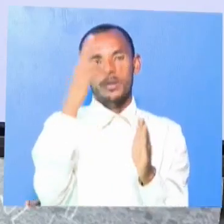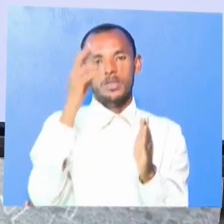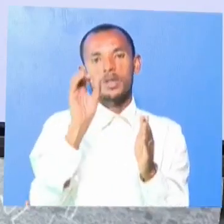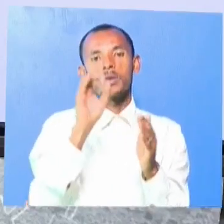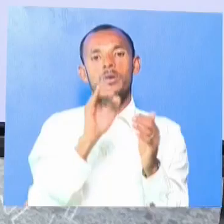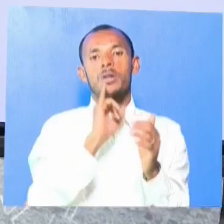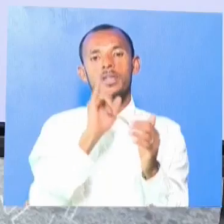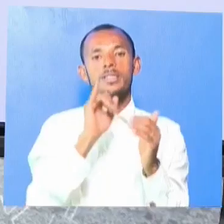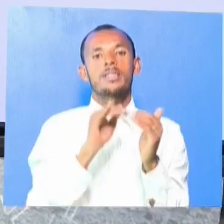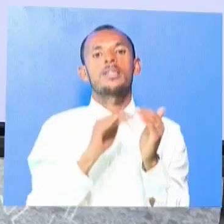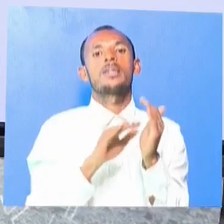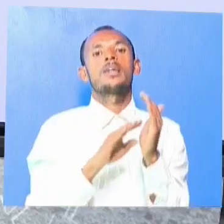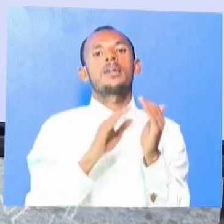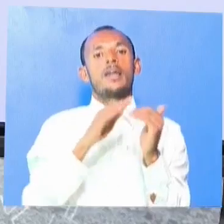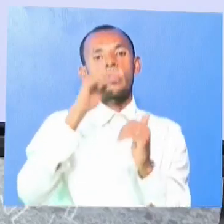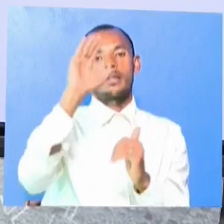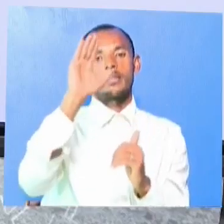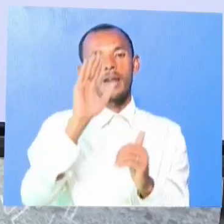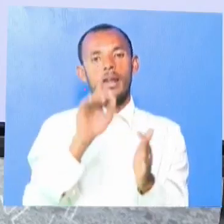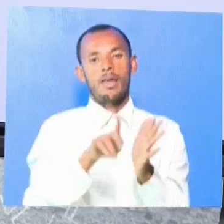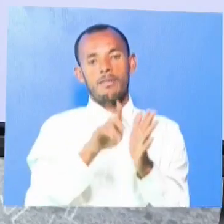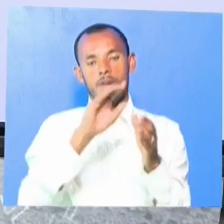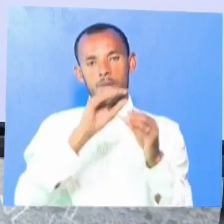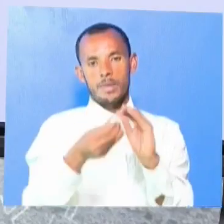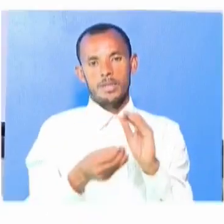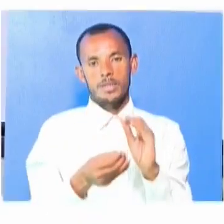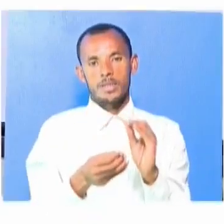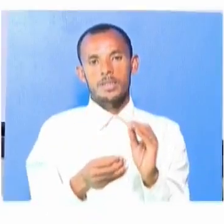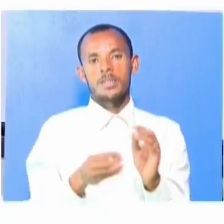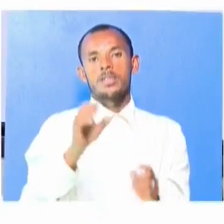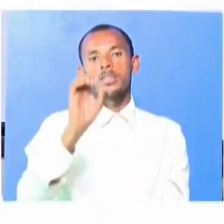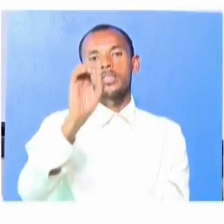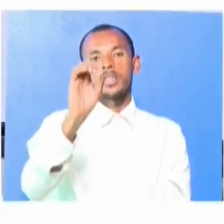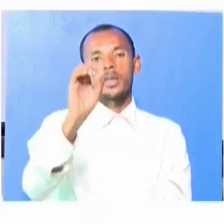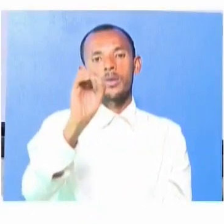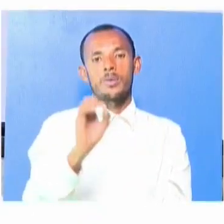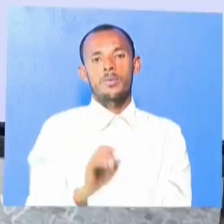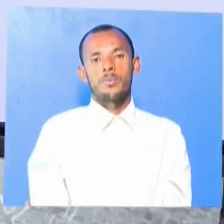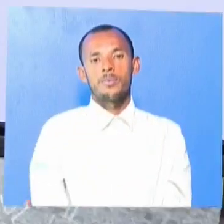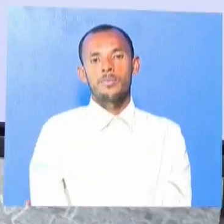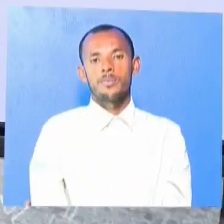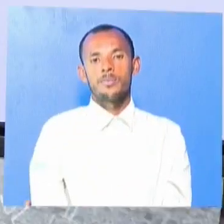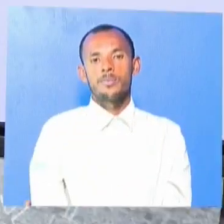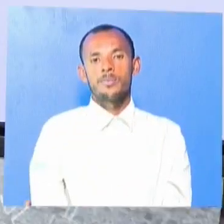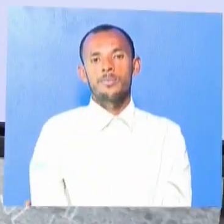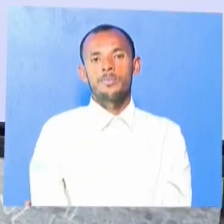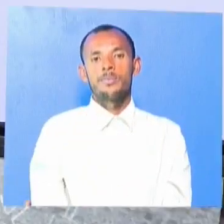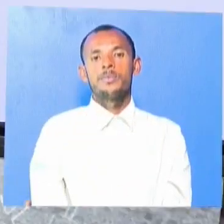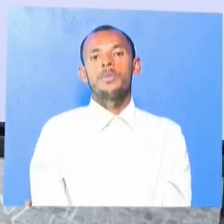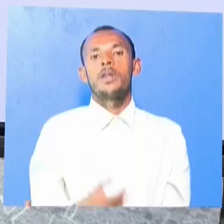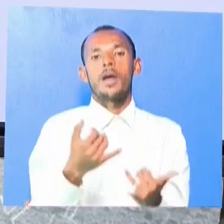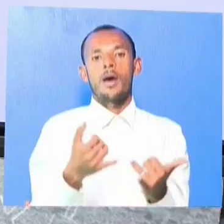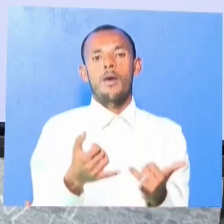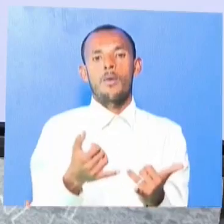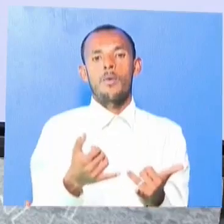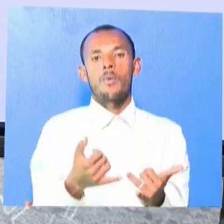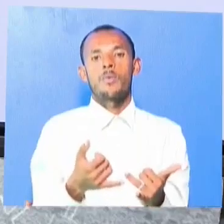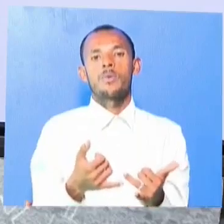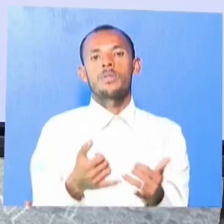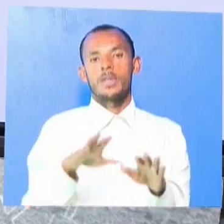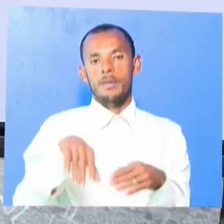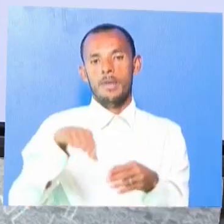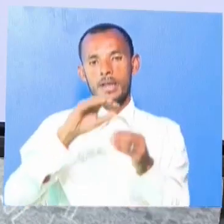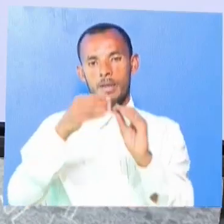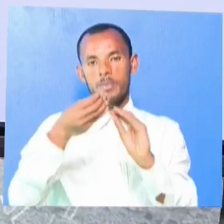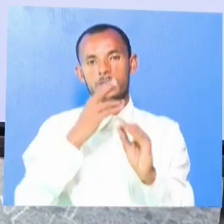greater than negative numbers. So the next number is 0. Now, the remaining